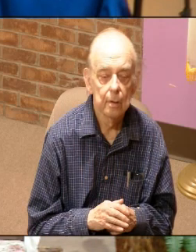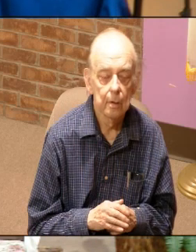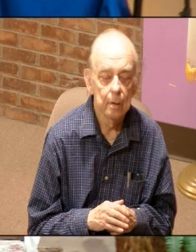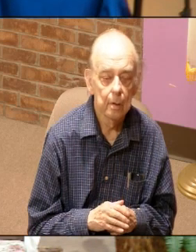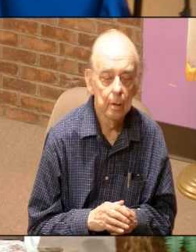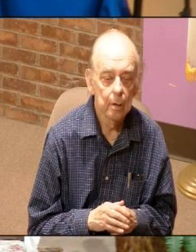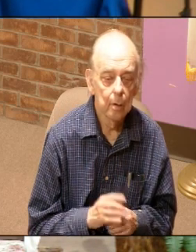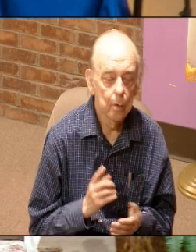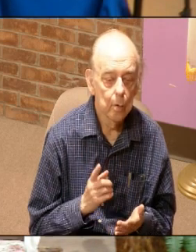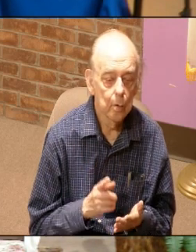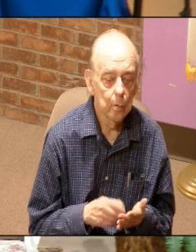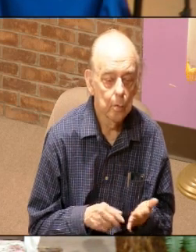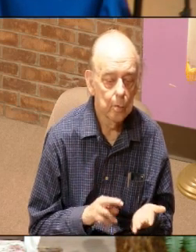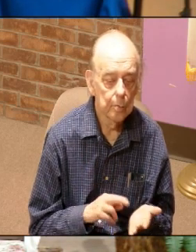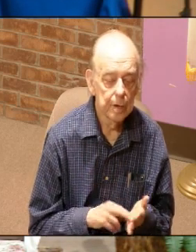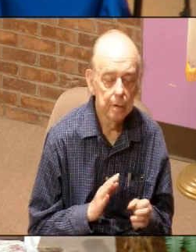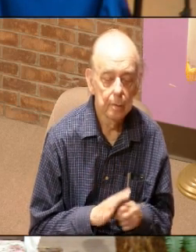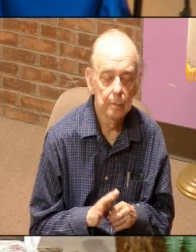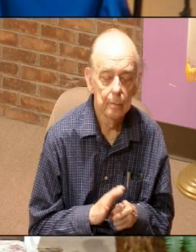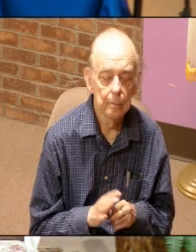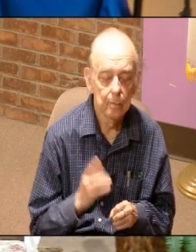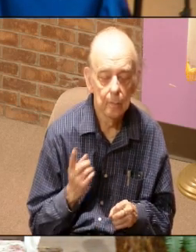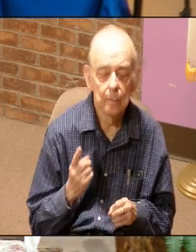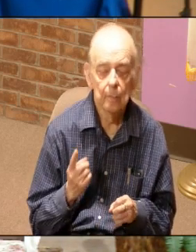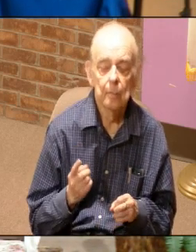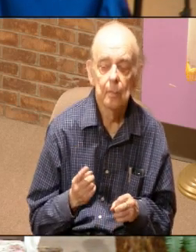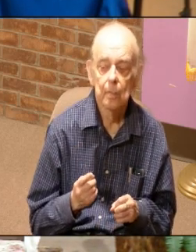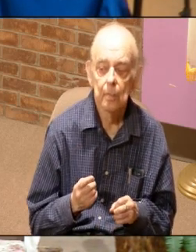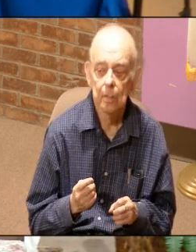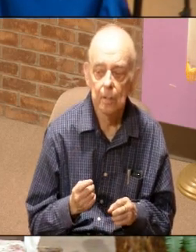What is enough? I think that the,